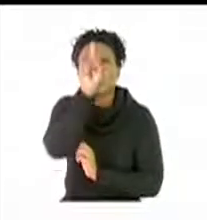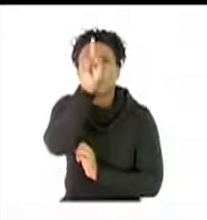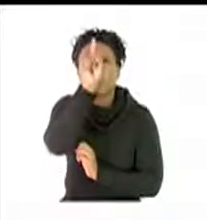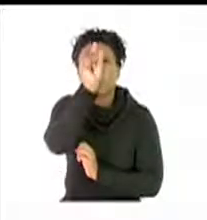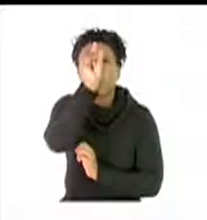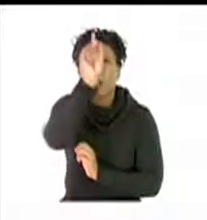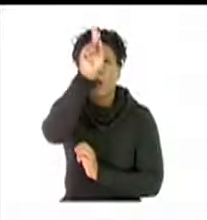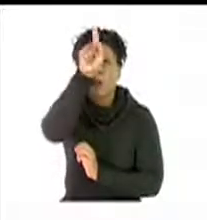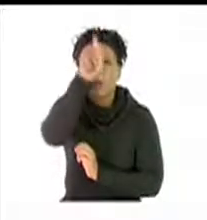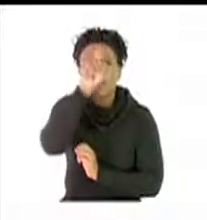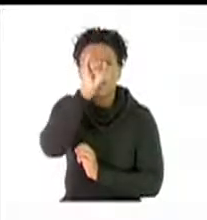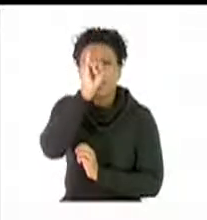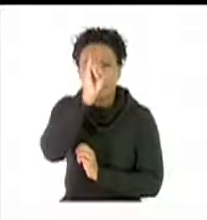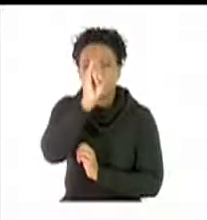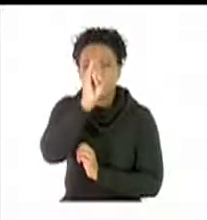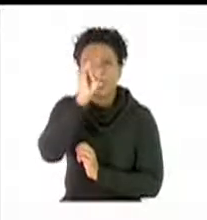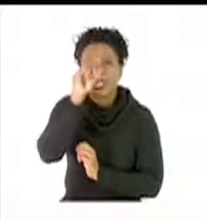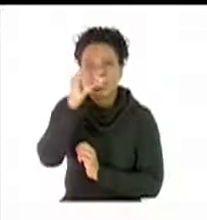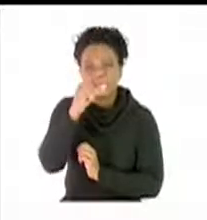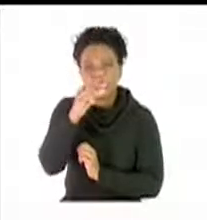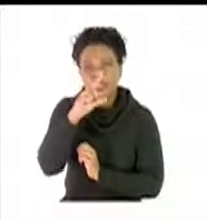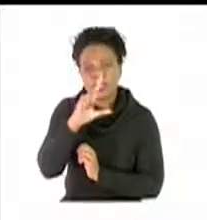fit in those boxes.